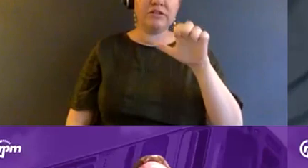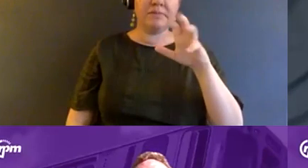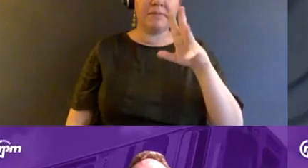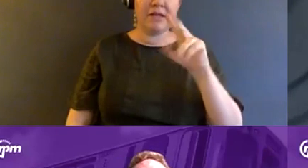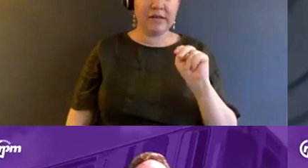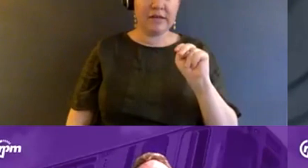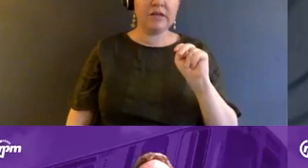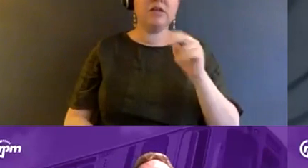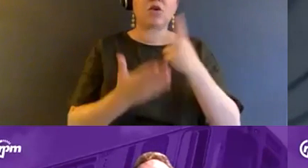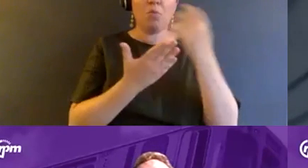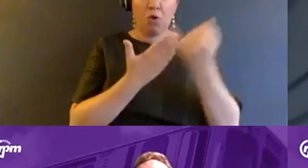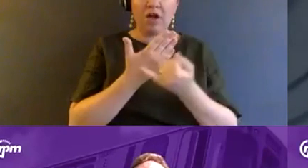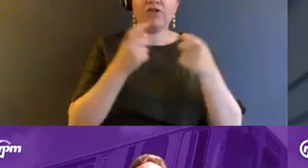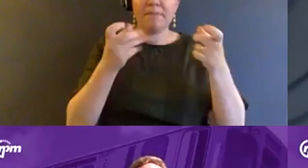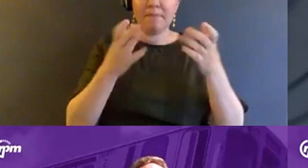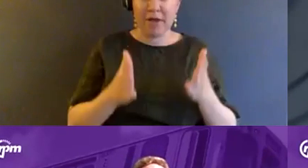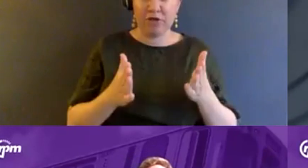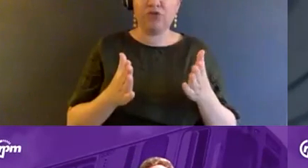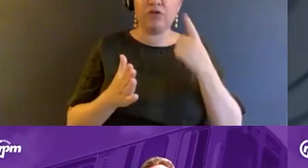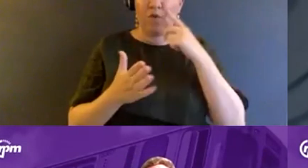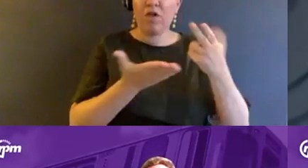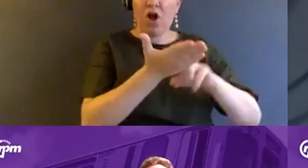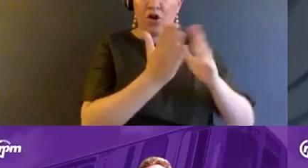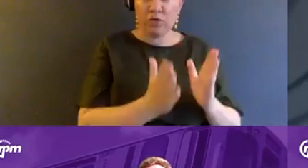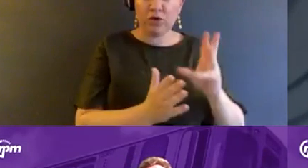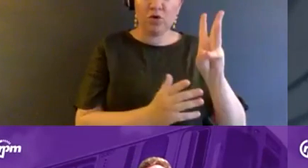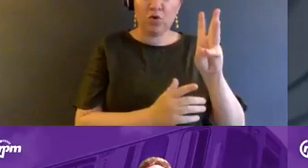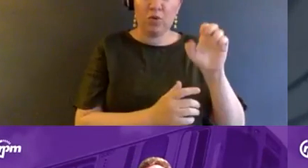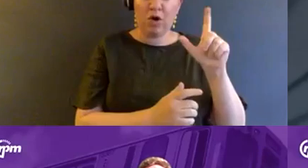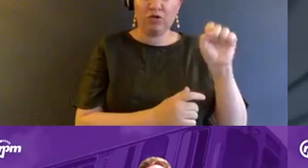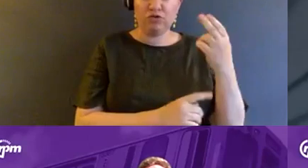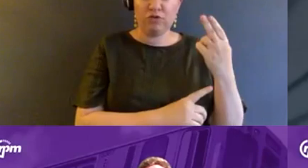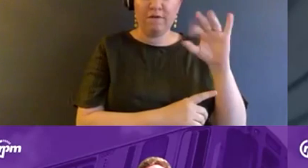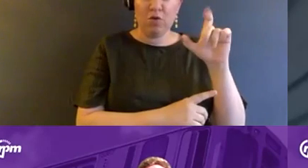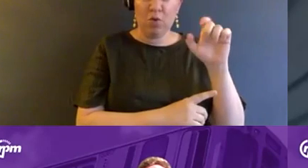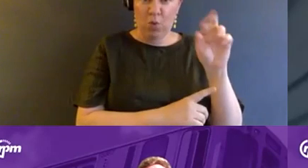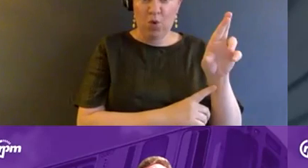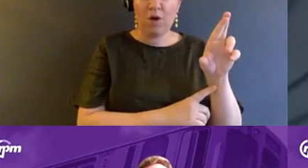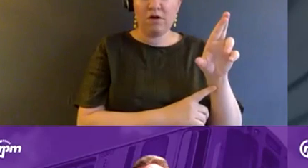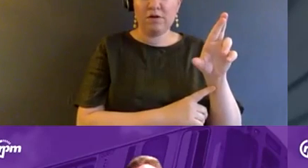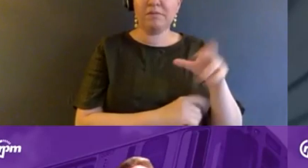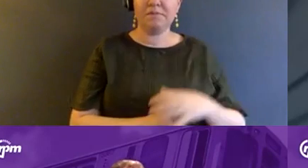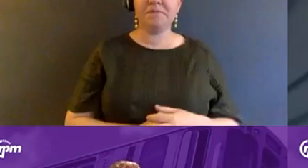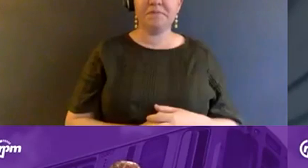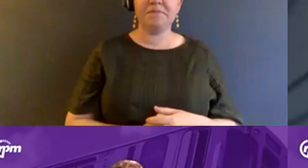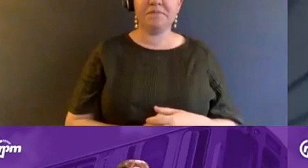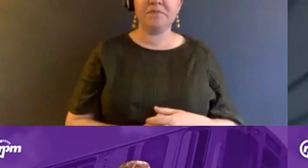the contractor, Walsh Floor. So they will be bringing their expertise as well to this panel.